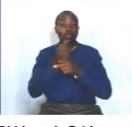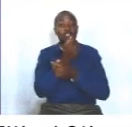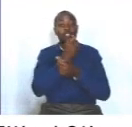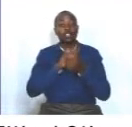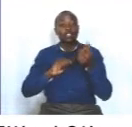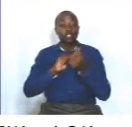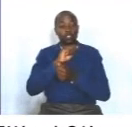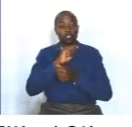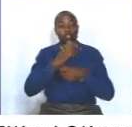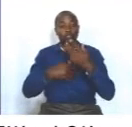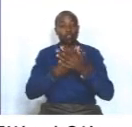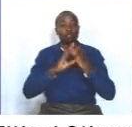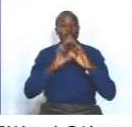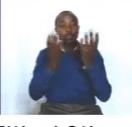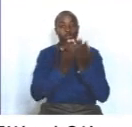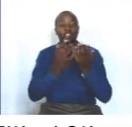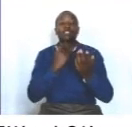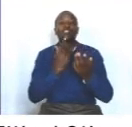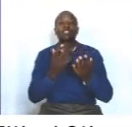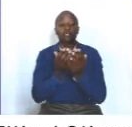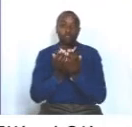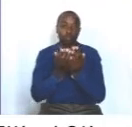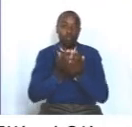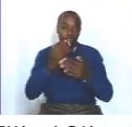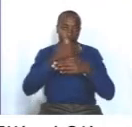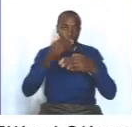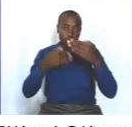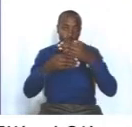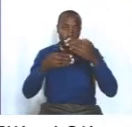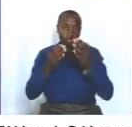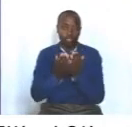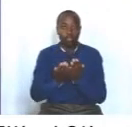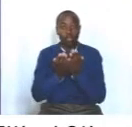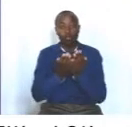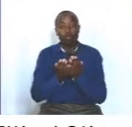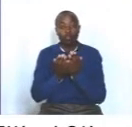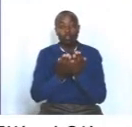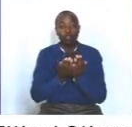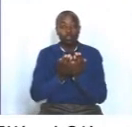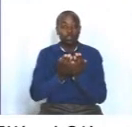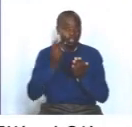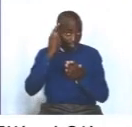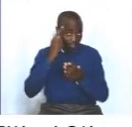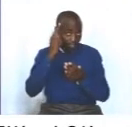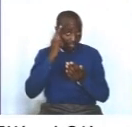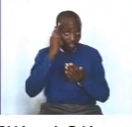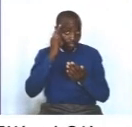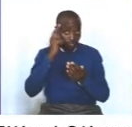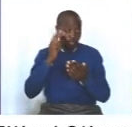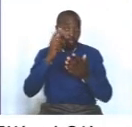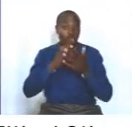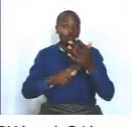point, he instructed Noah to build the ark. I was just contemplating at the kind of